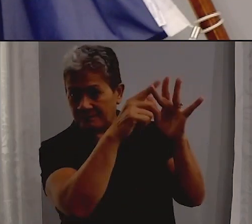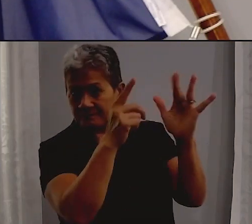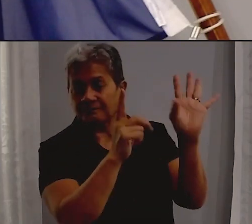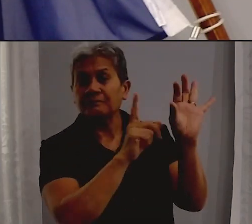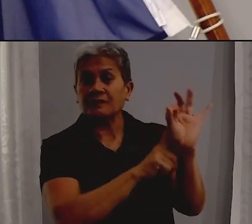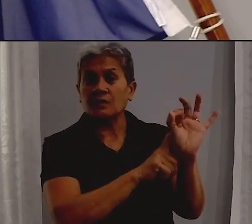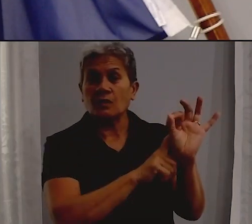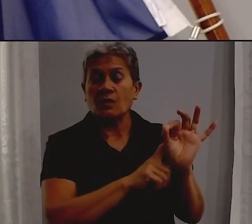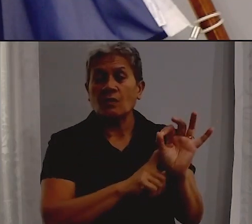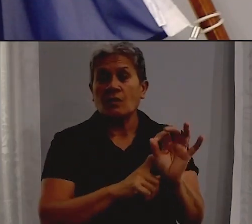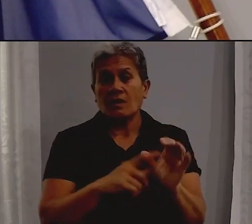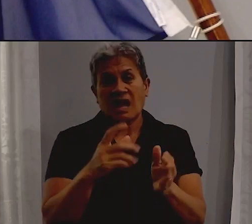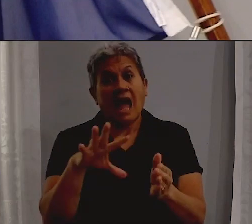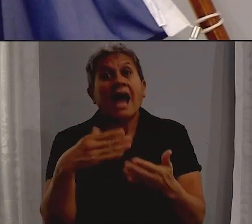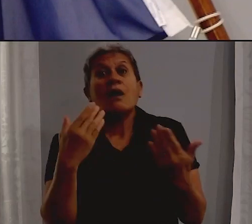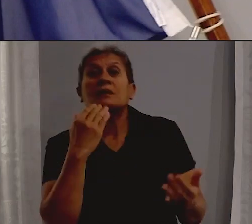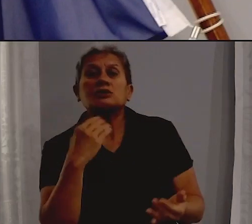website